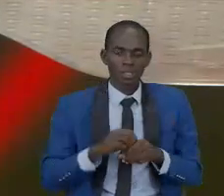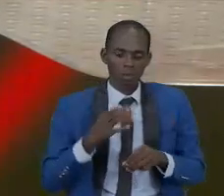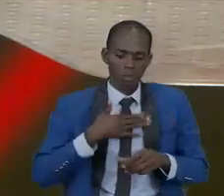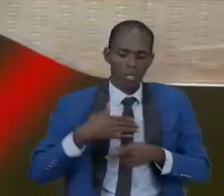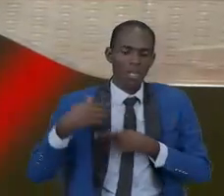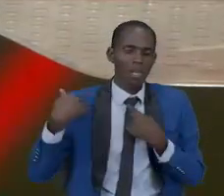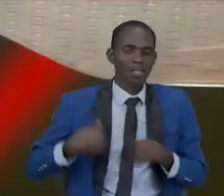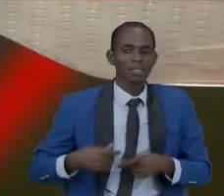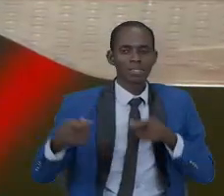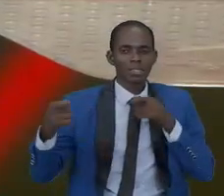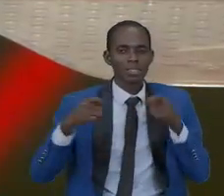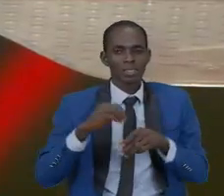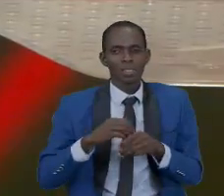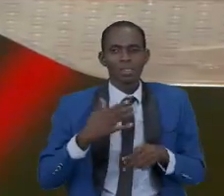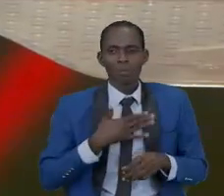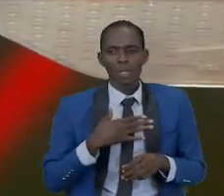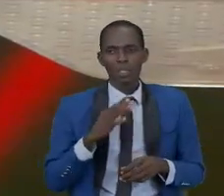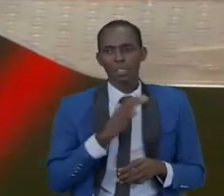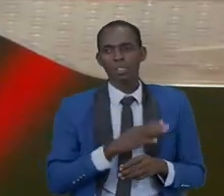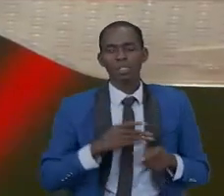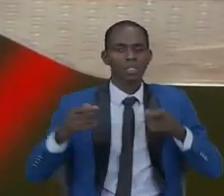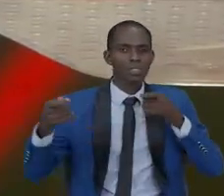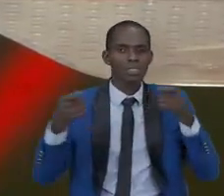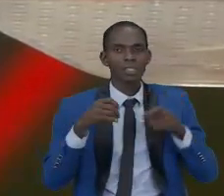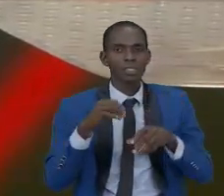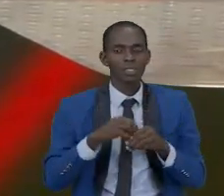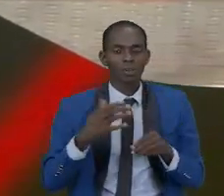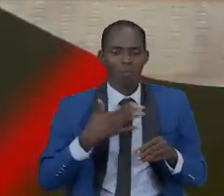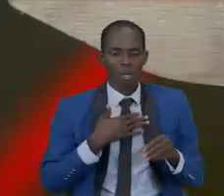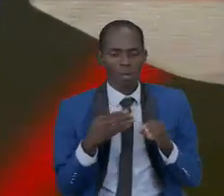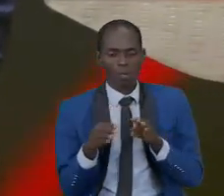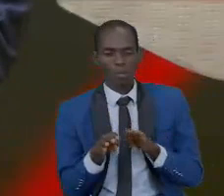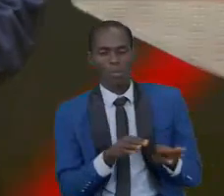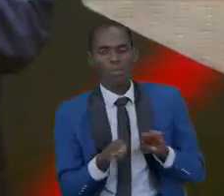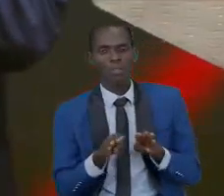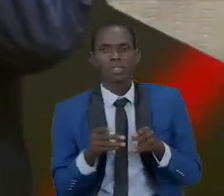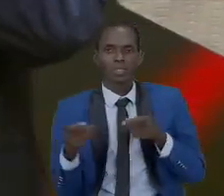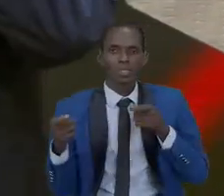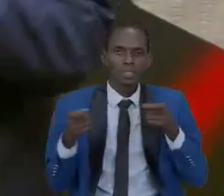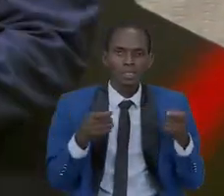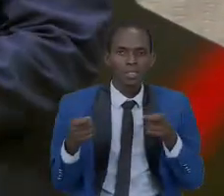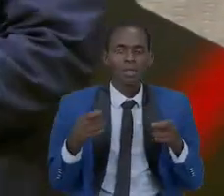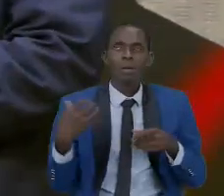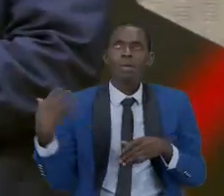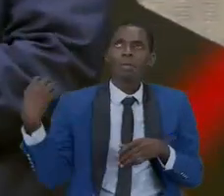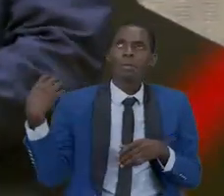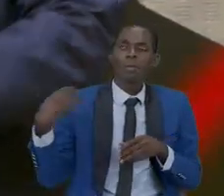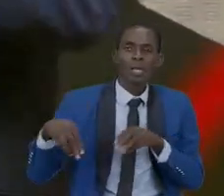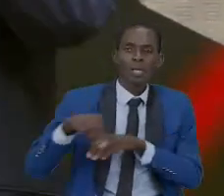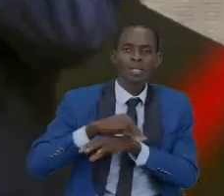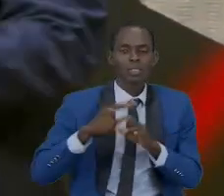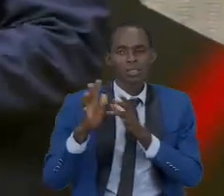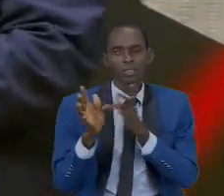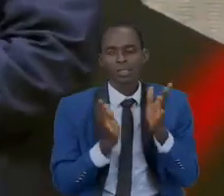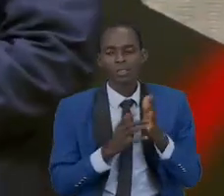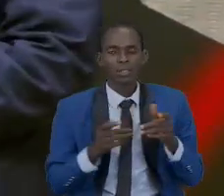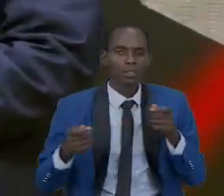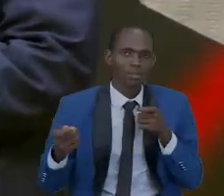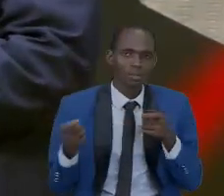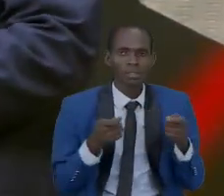reigns in my character he raising my behavior rain Master Jesus Reign